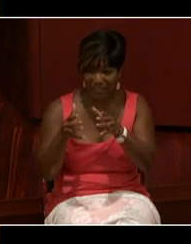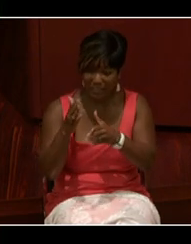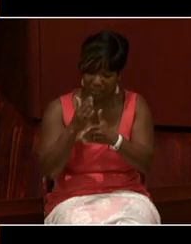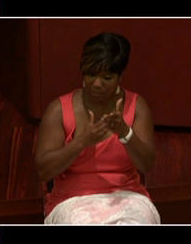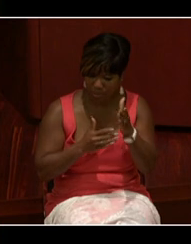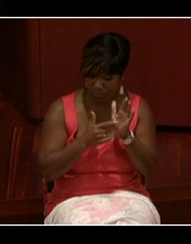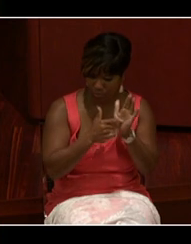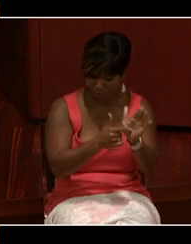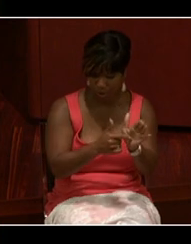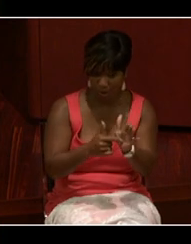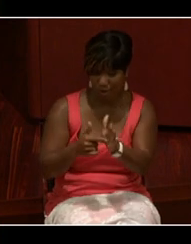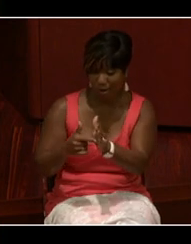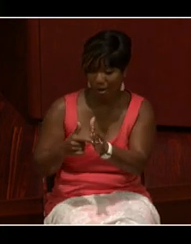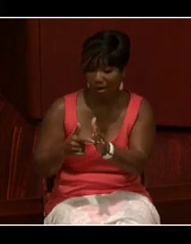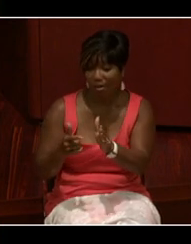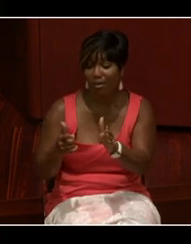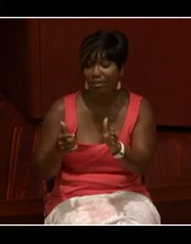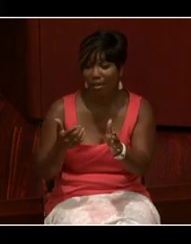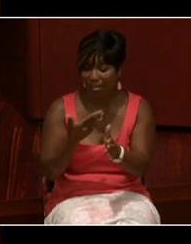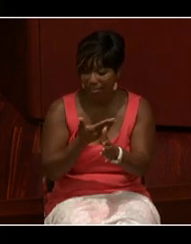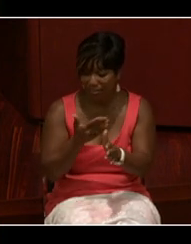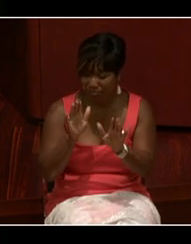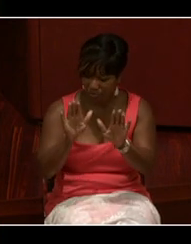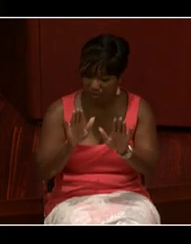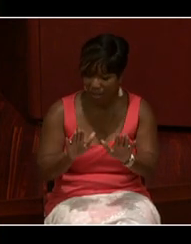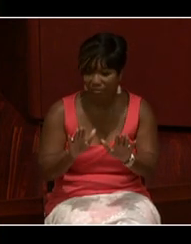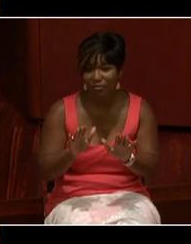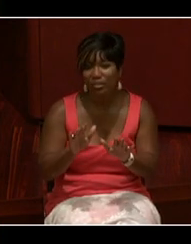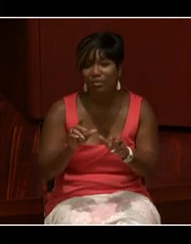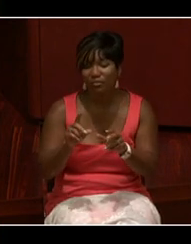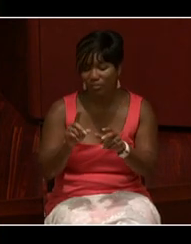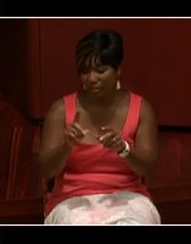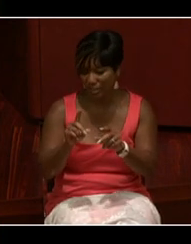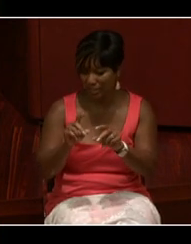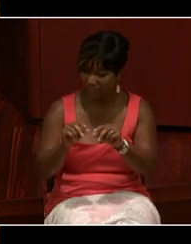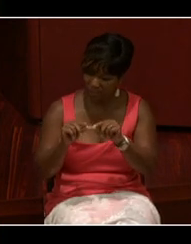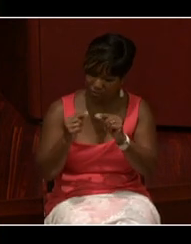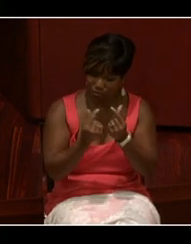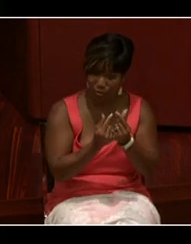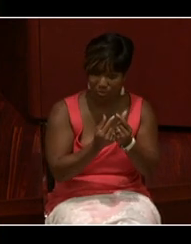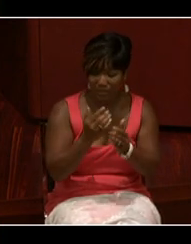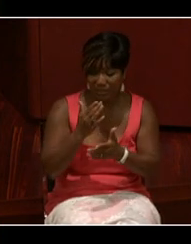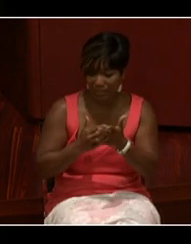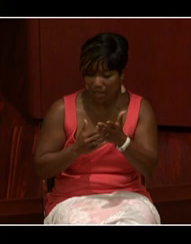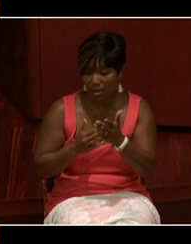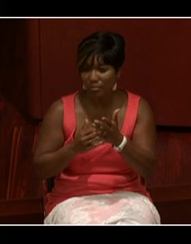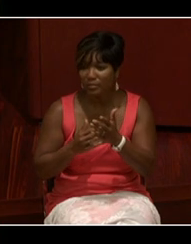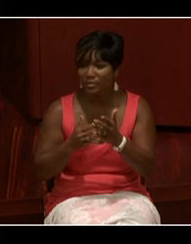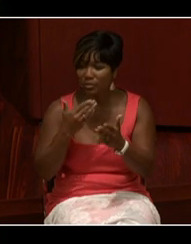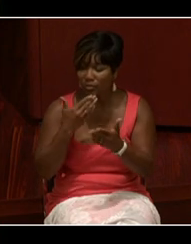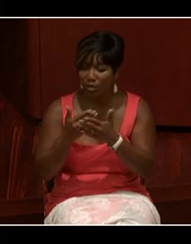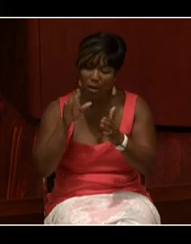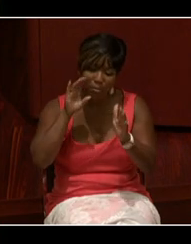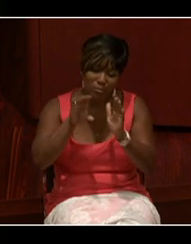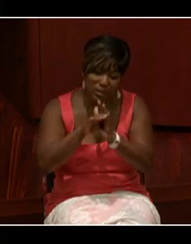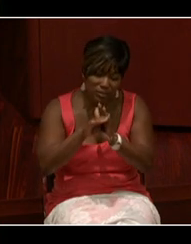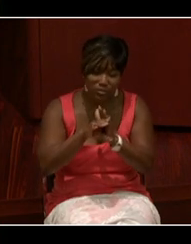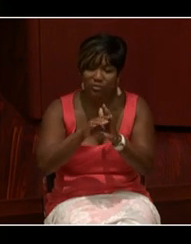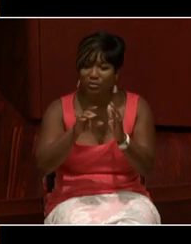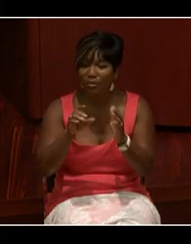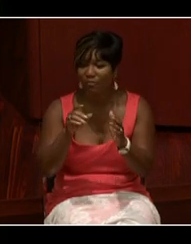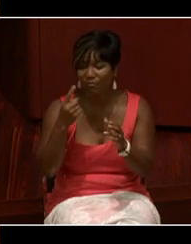show trends or are great for demographical insight, and others provide a great snapshot into conditions in a particular point in American